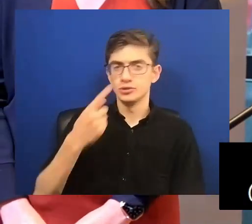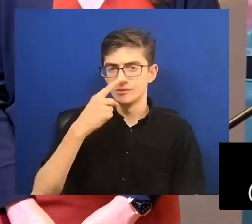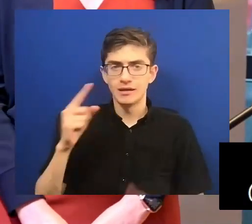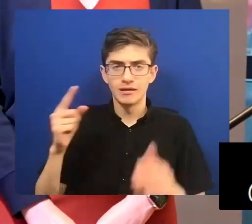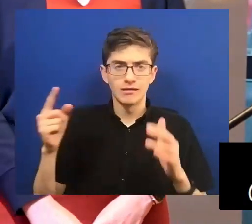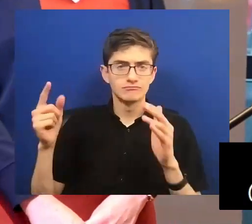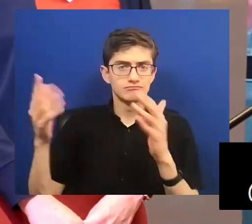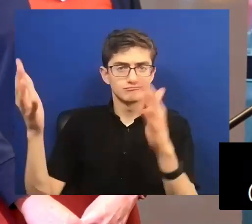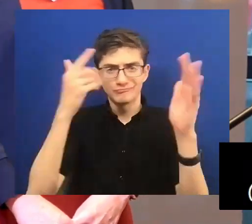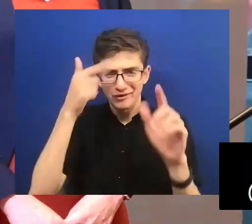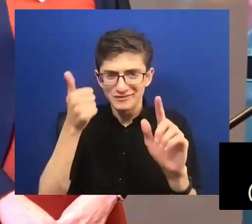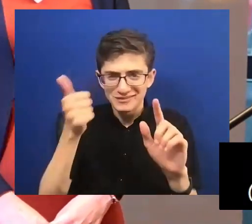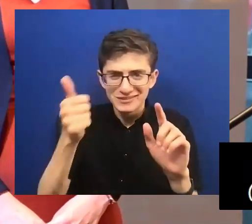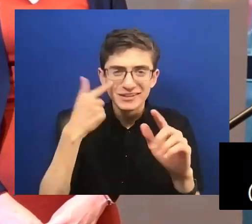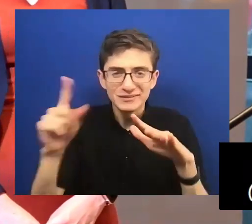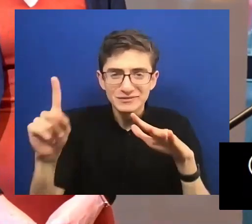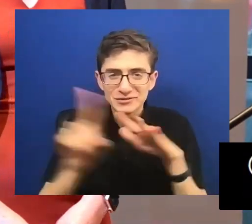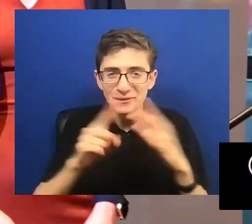here. Woo!